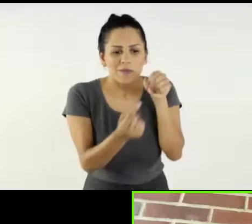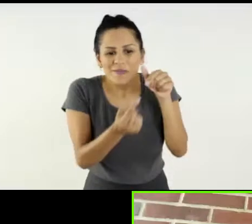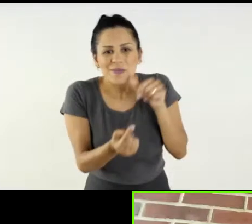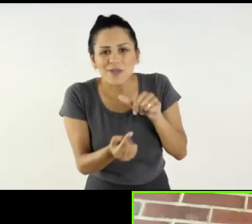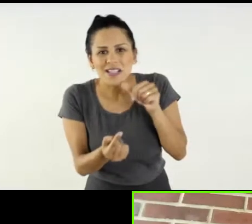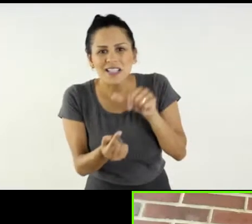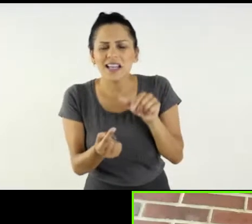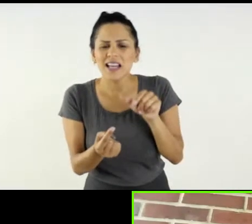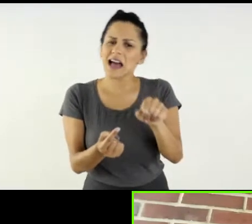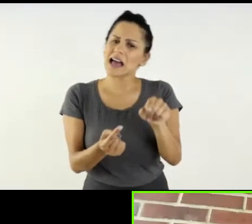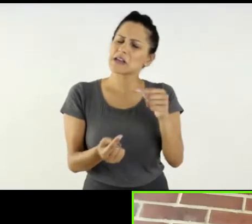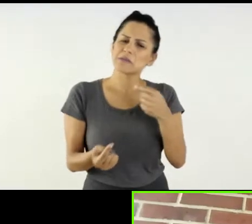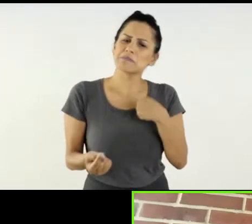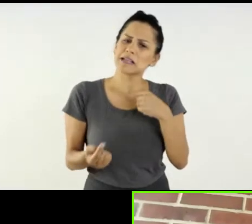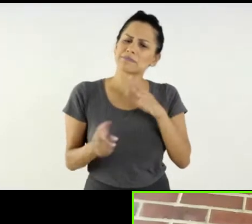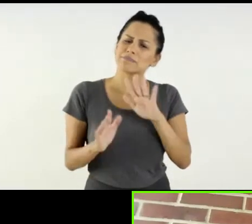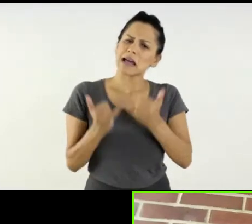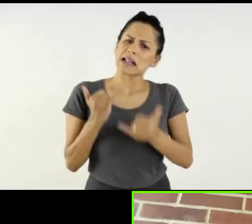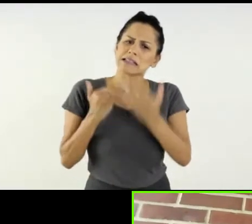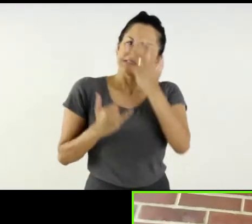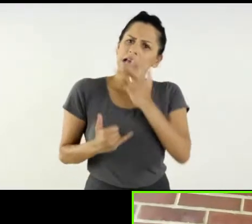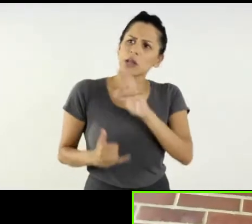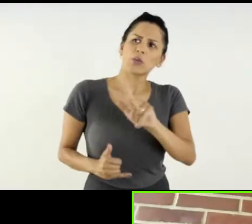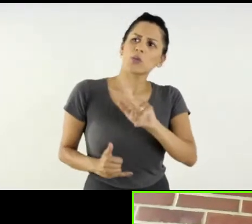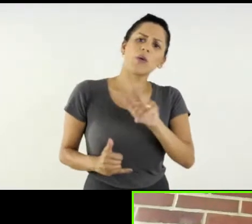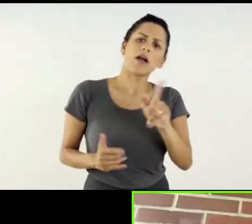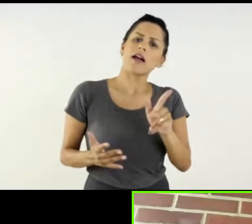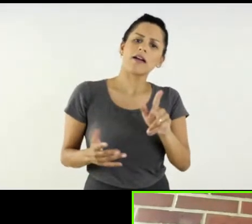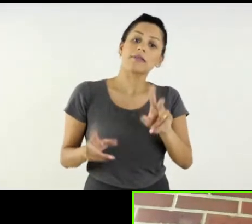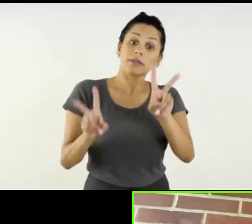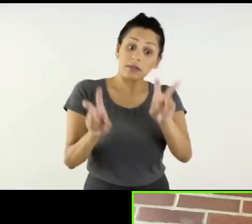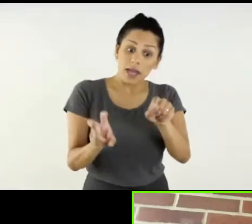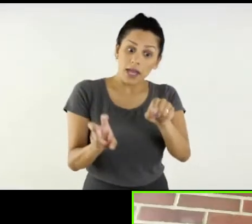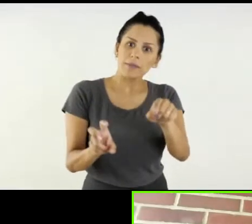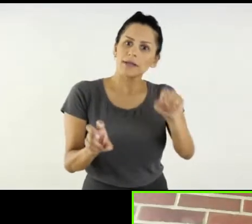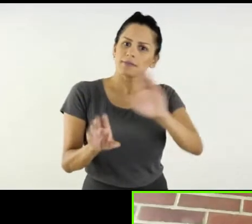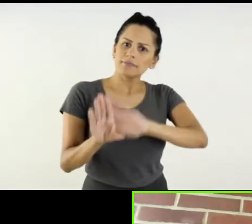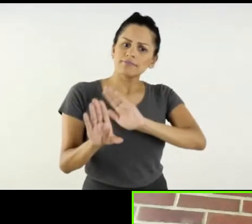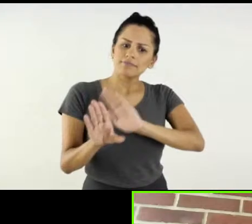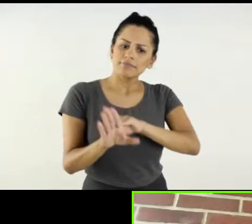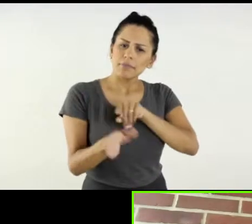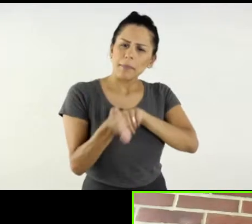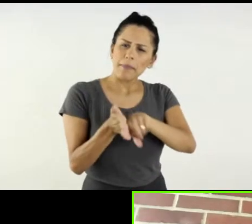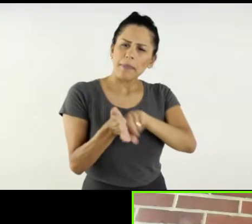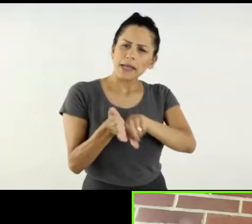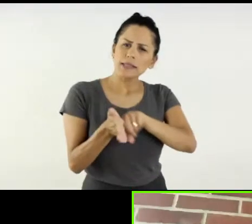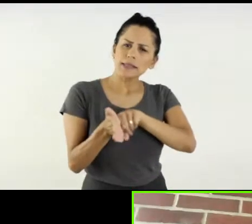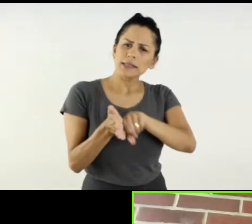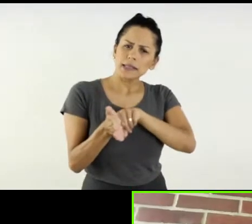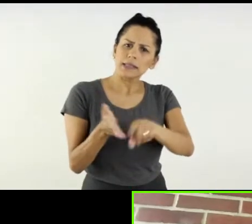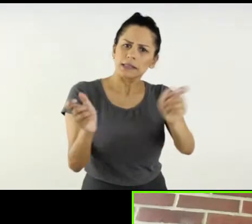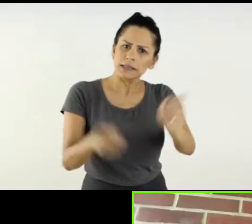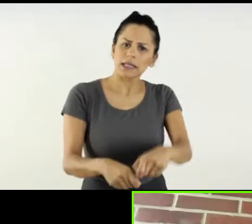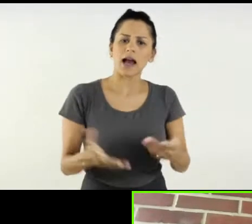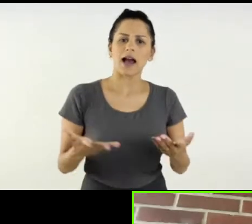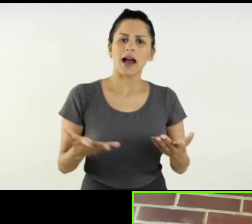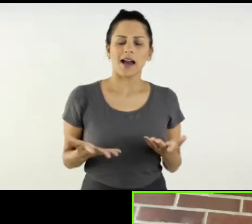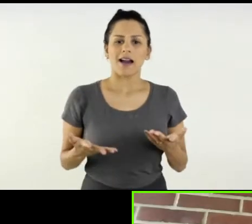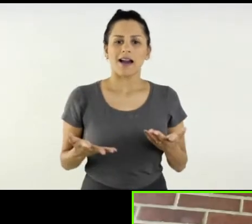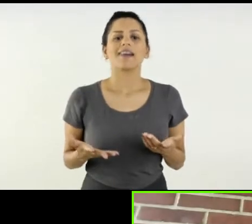subject of creative or intellectual inquiry. And so that I bring up over and over again, particularly when I talk to